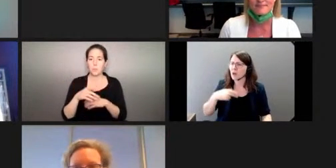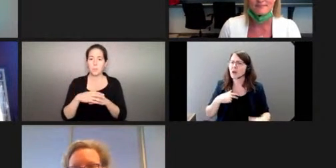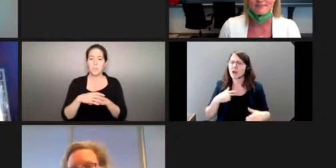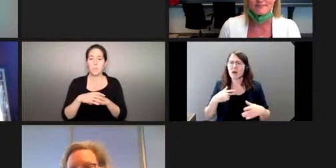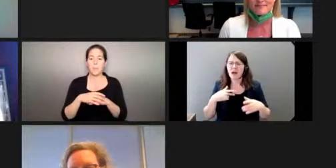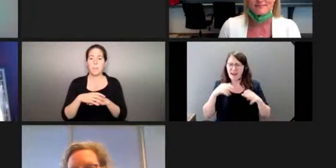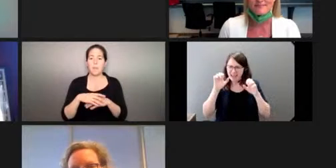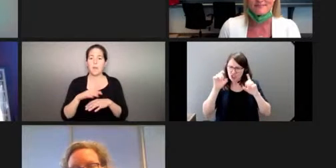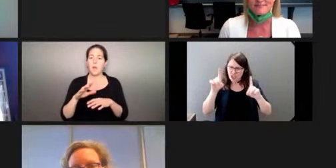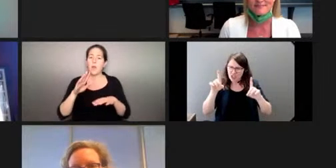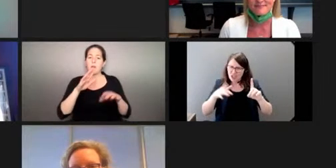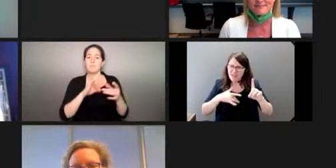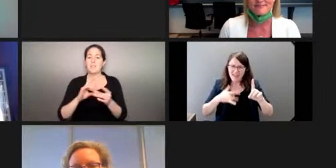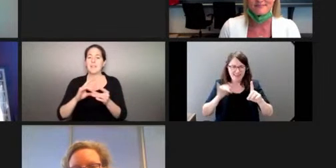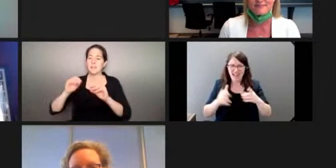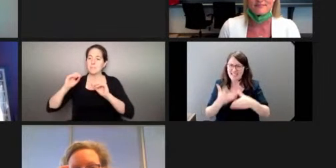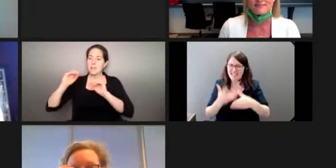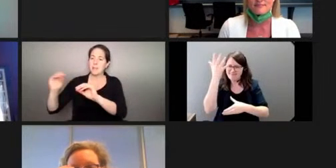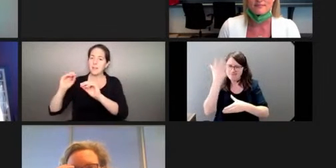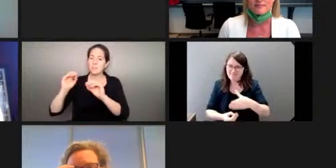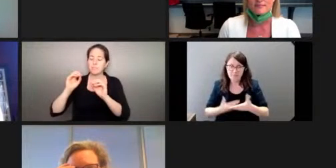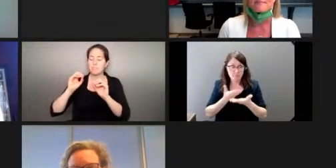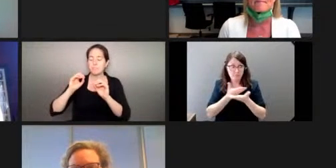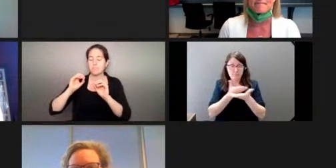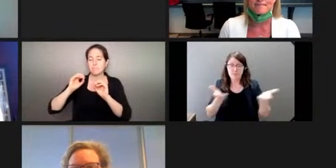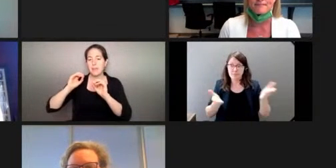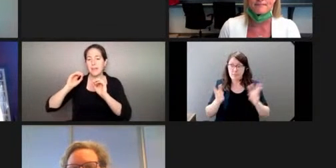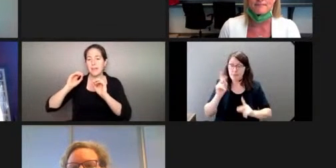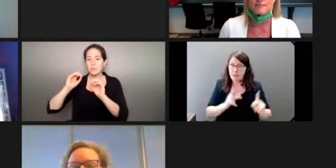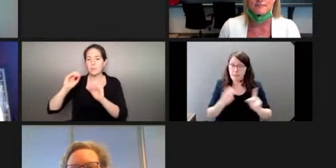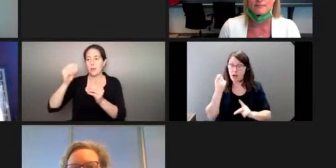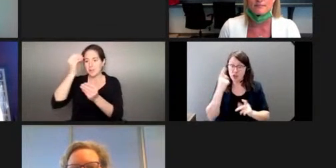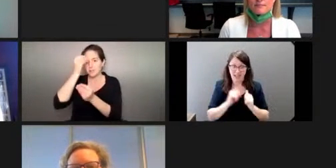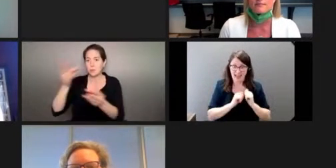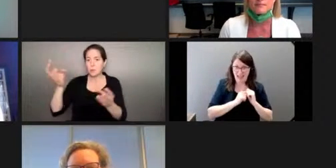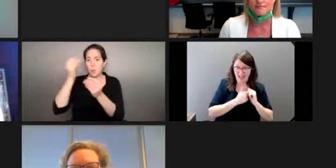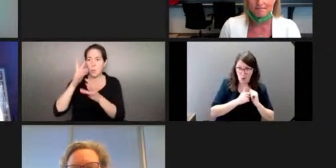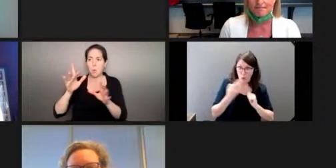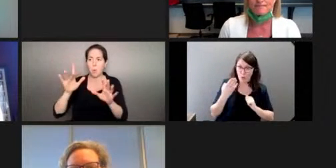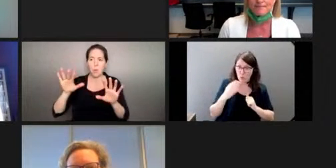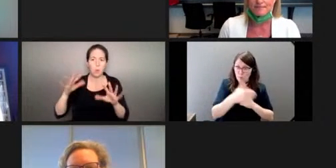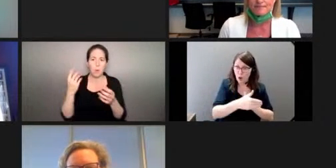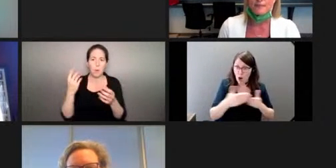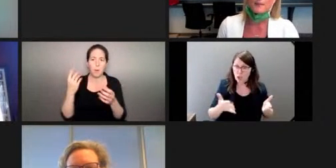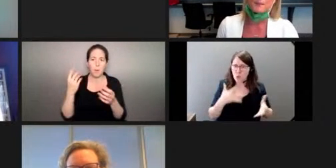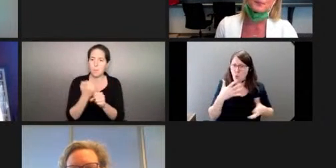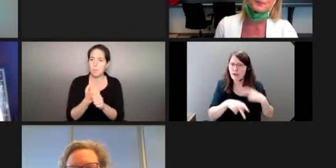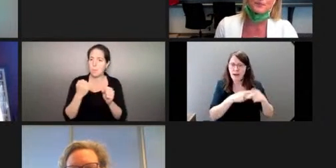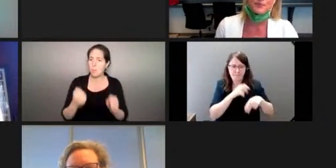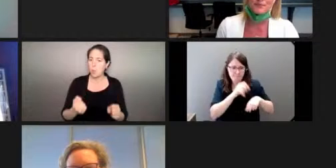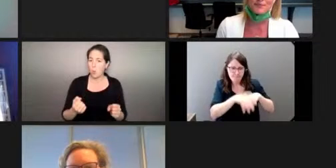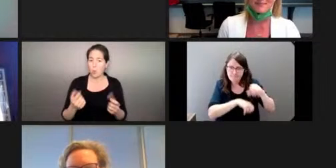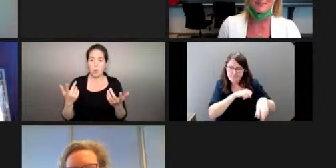in terms of people understanding how to use a blue box and a black box and a green